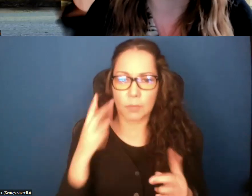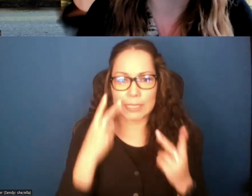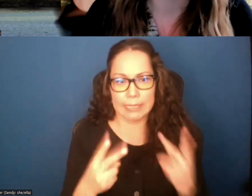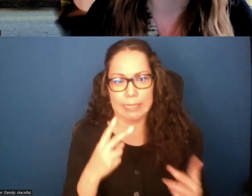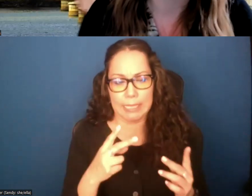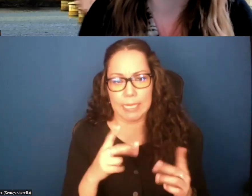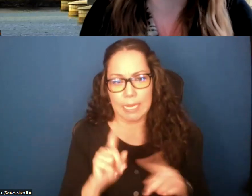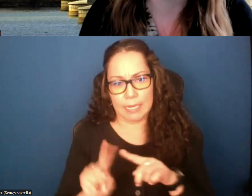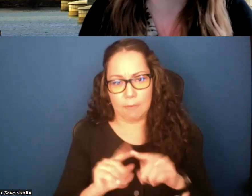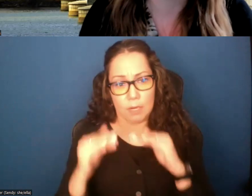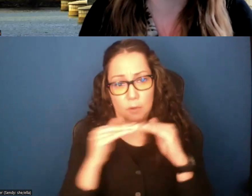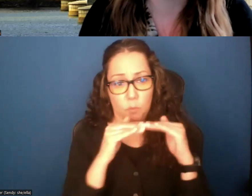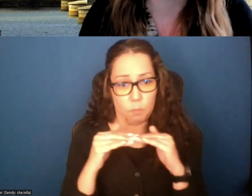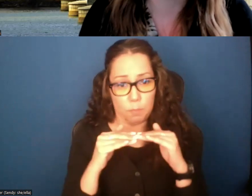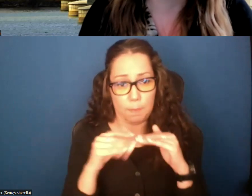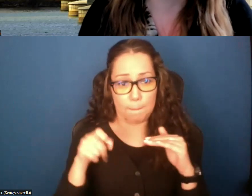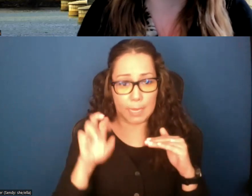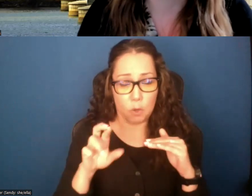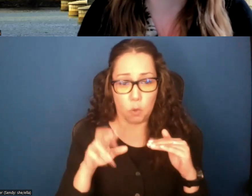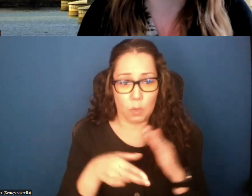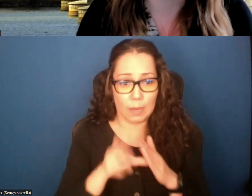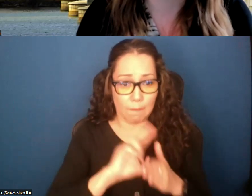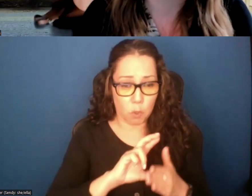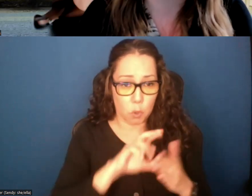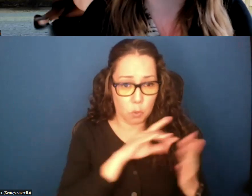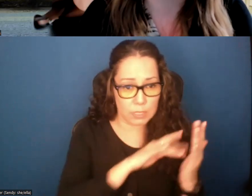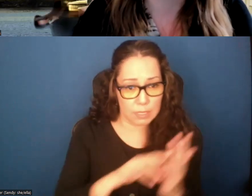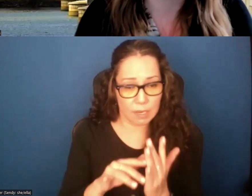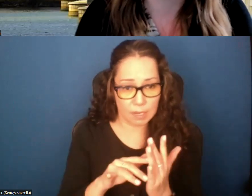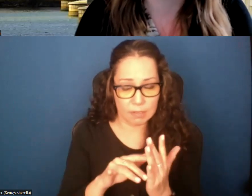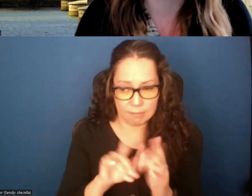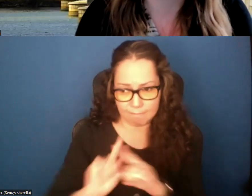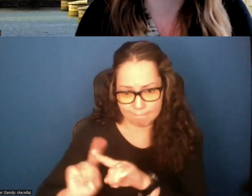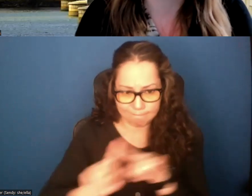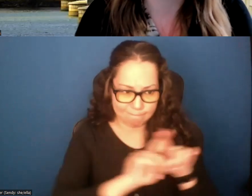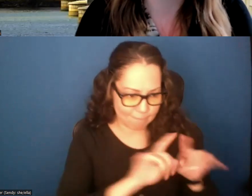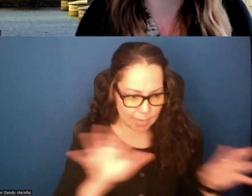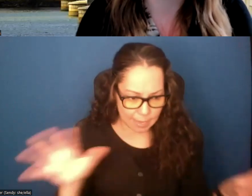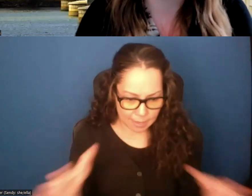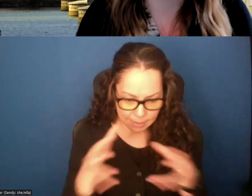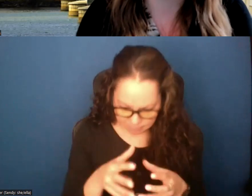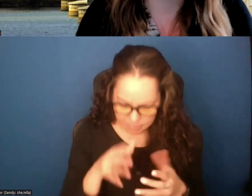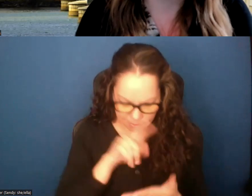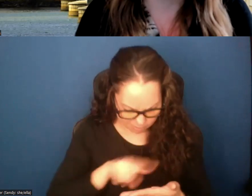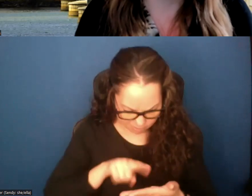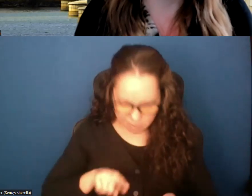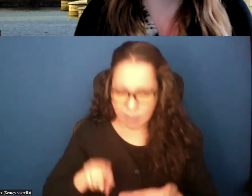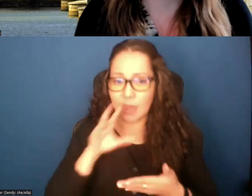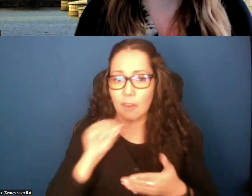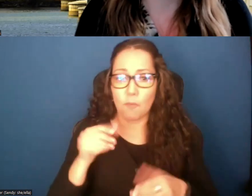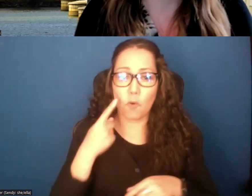research related to the impact of restricted visitation and social distancing measures in COVID-19.